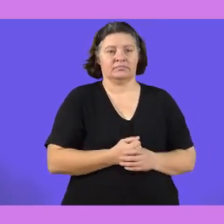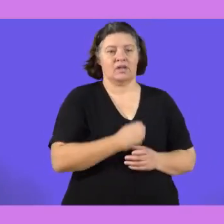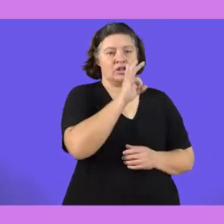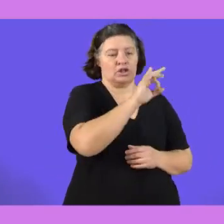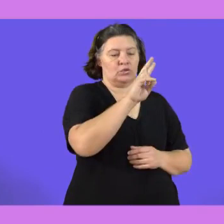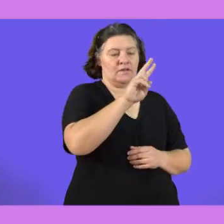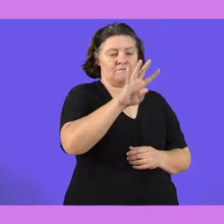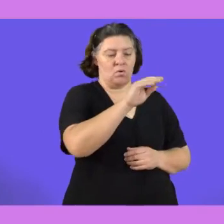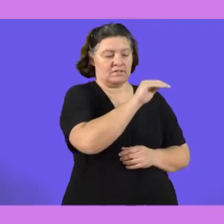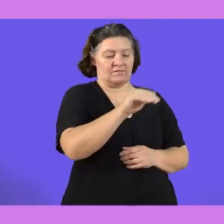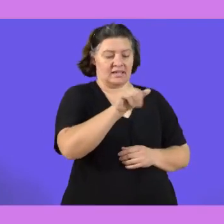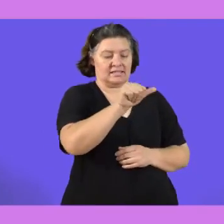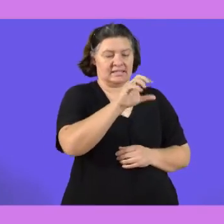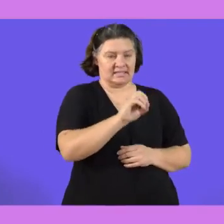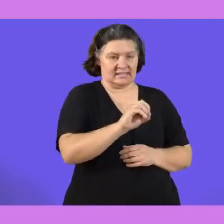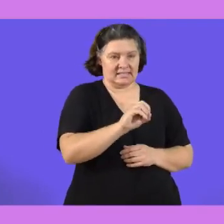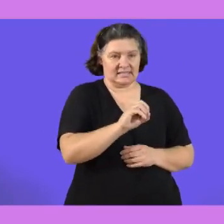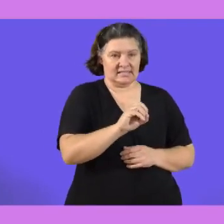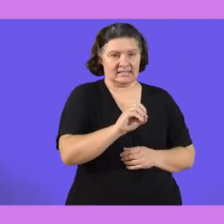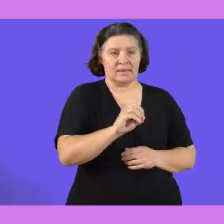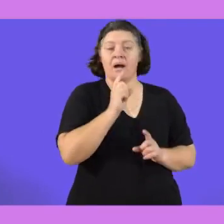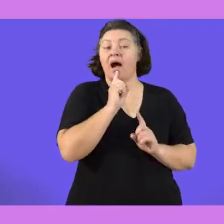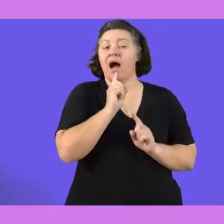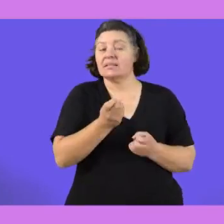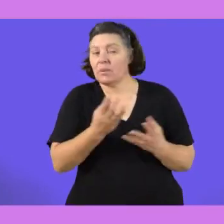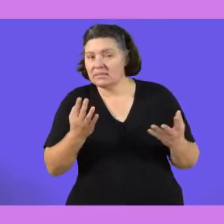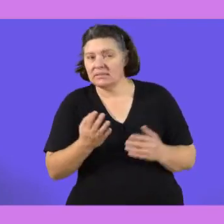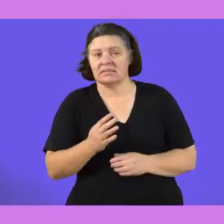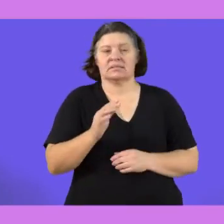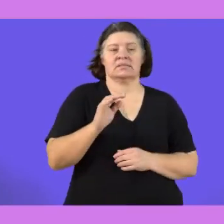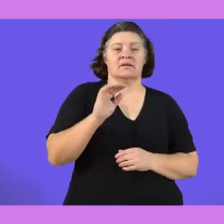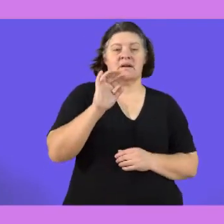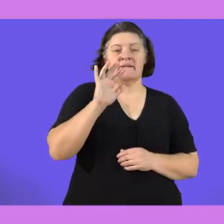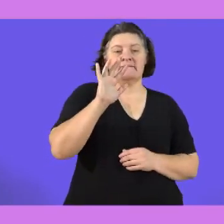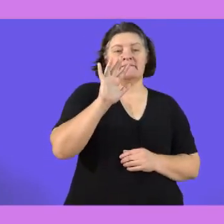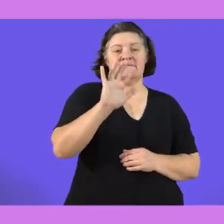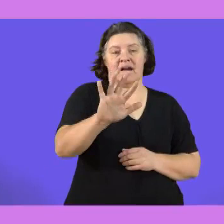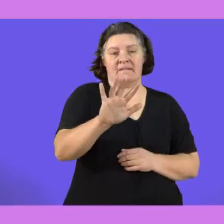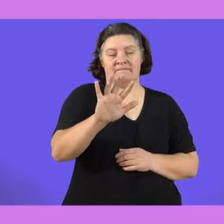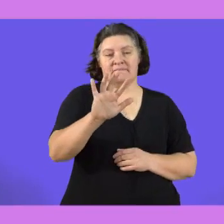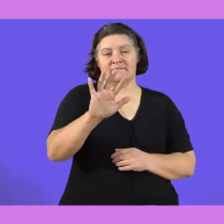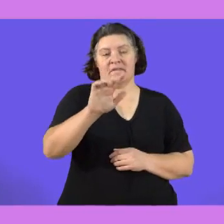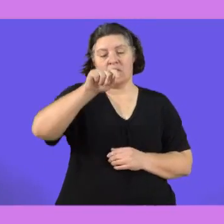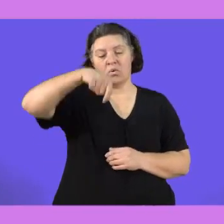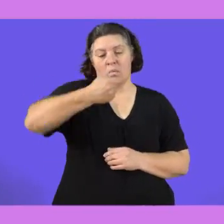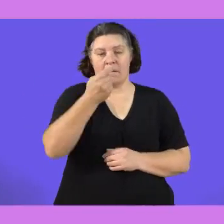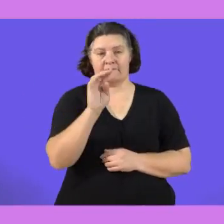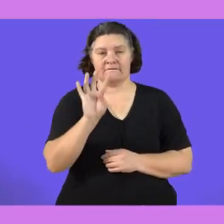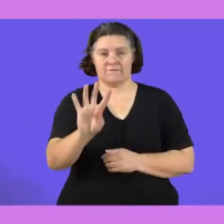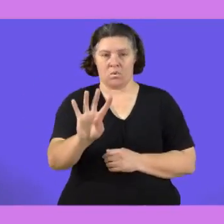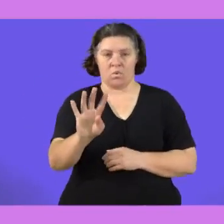324 divided by 60, that will give me an answer of 5. This will be equals to